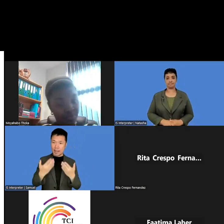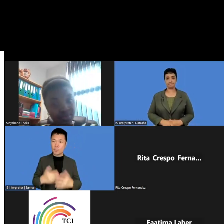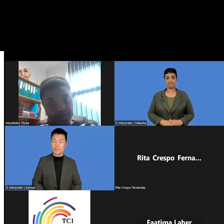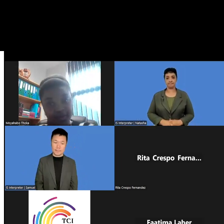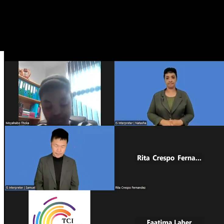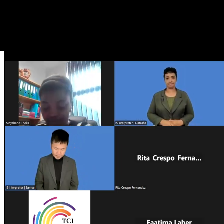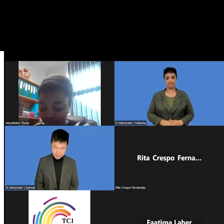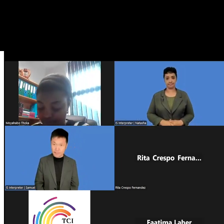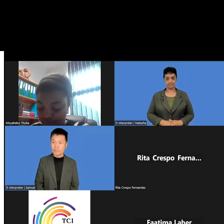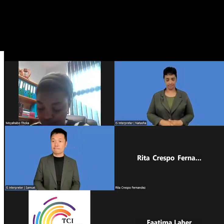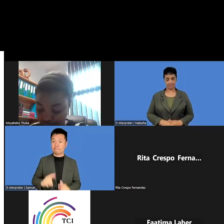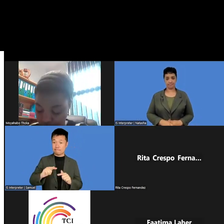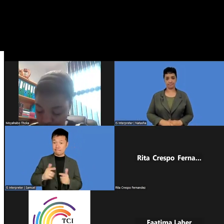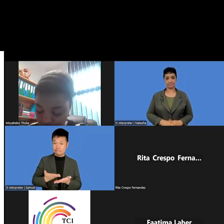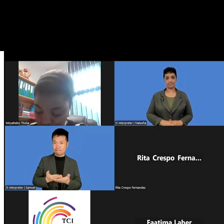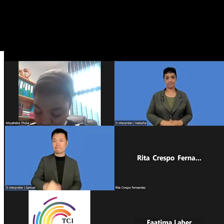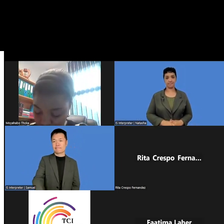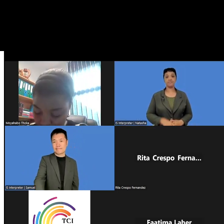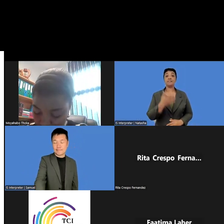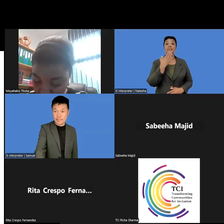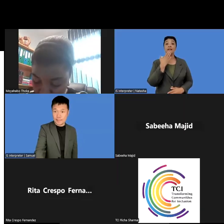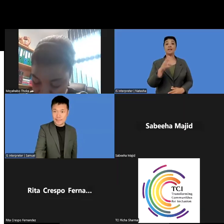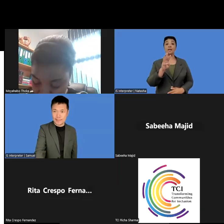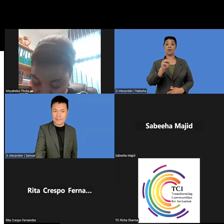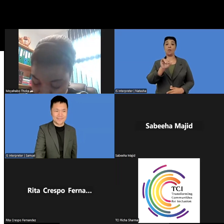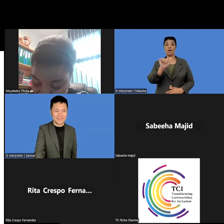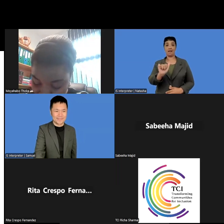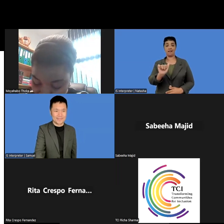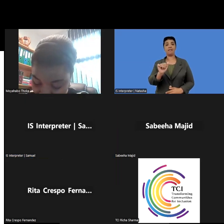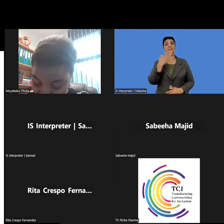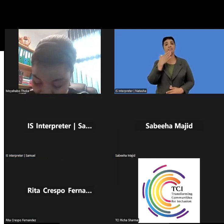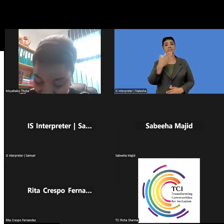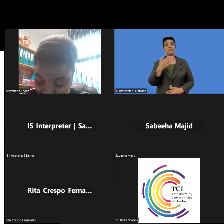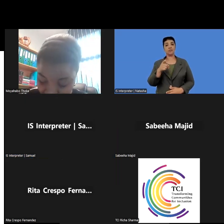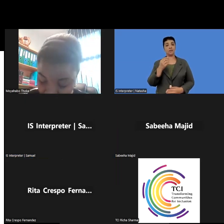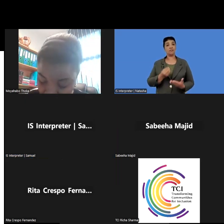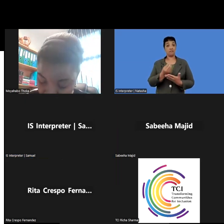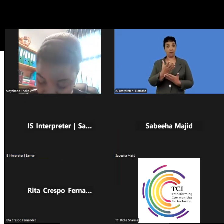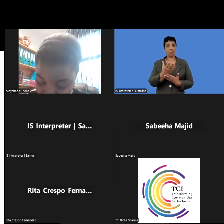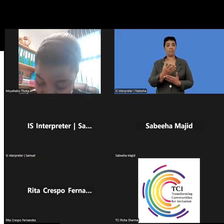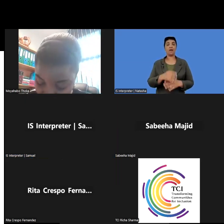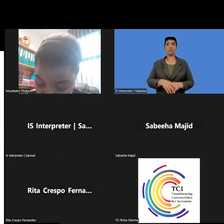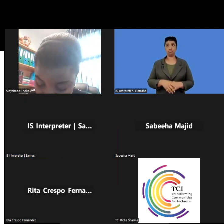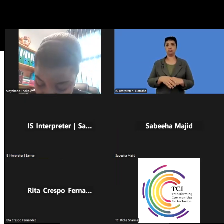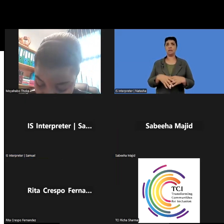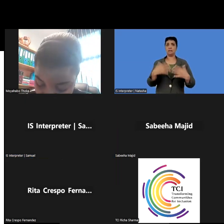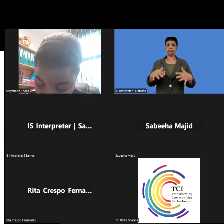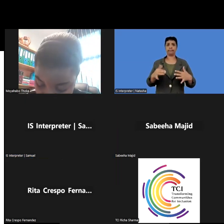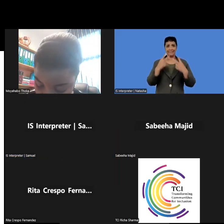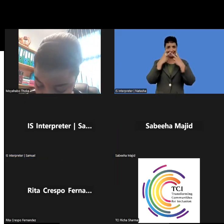Thank you so much, Moya Habo. And thank you as well for highlighting, just the lack